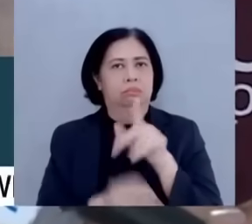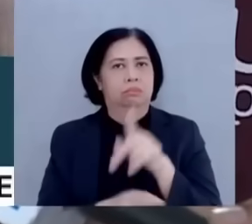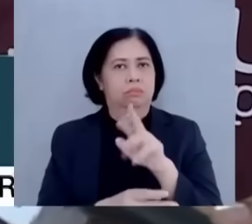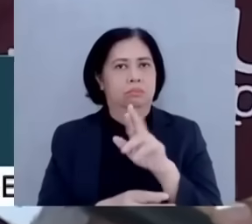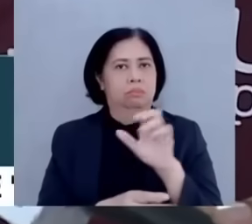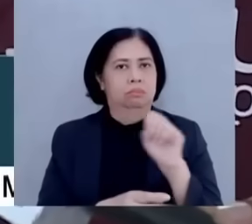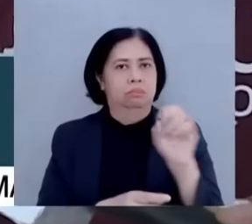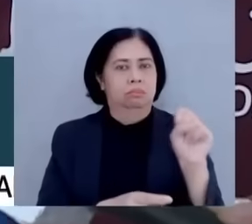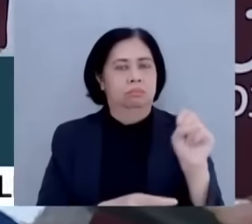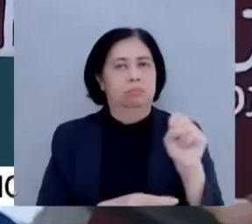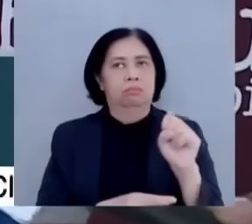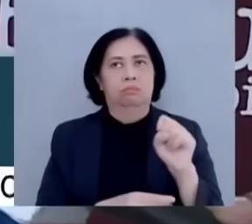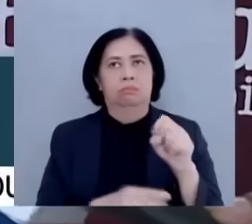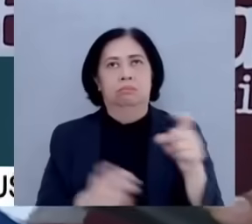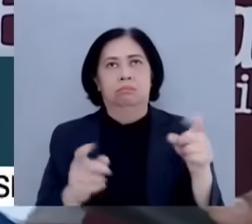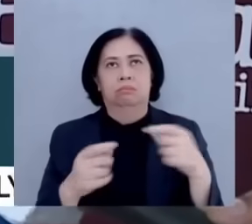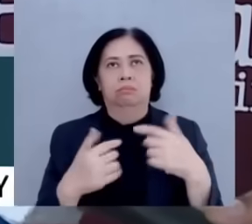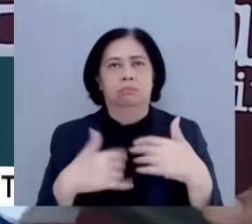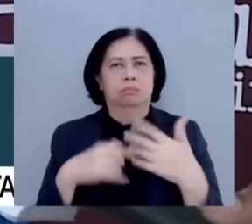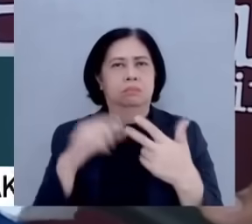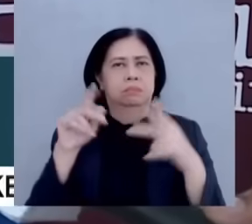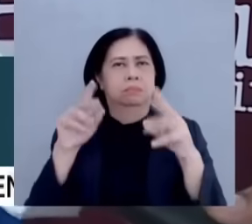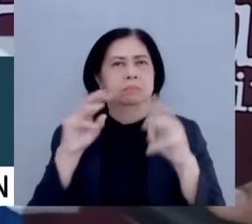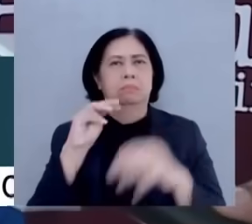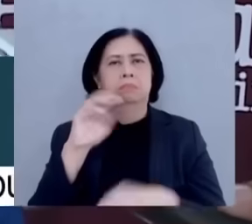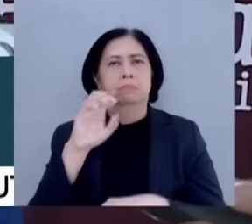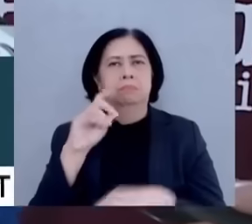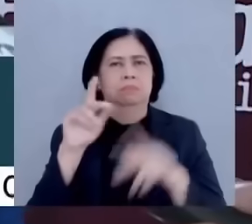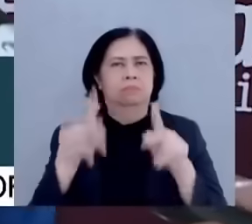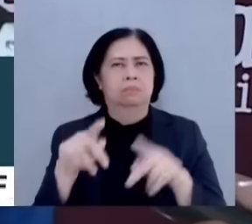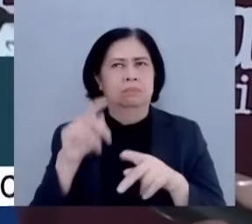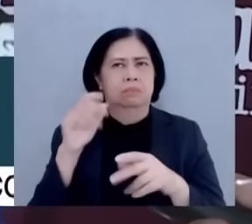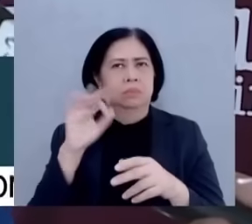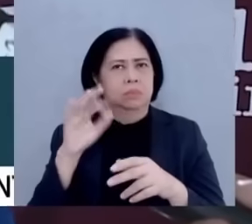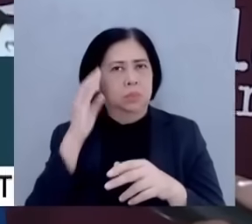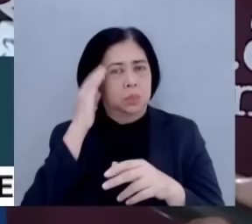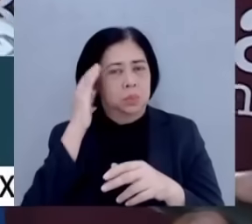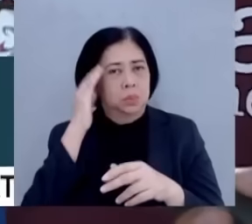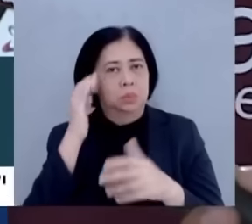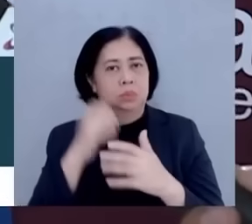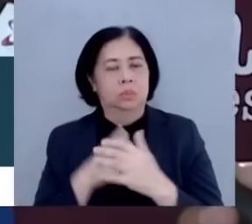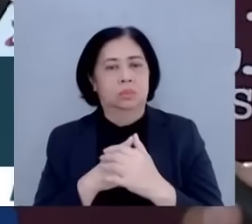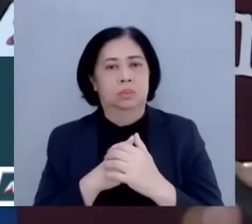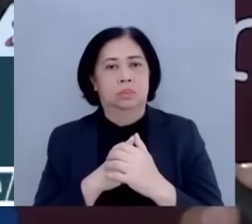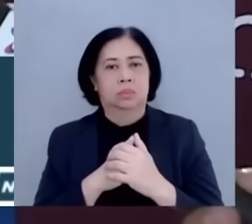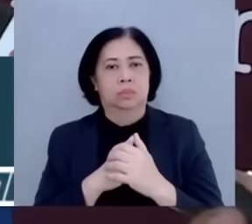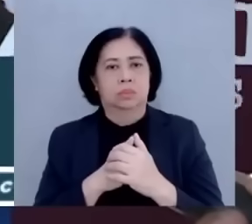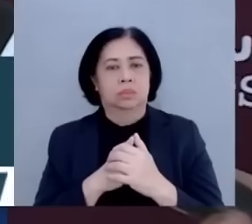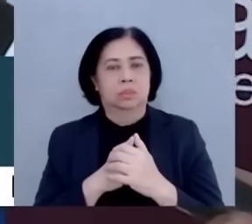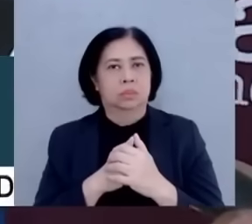by a media person if I know of these